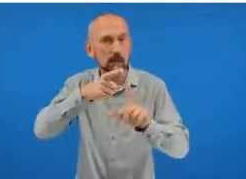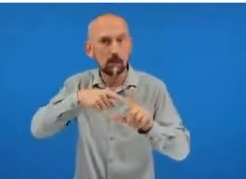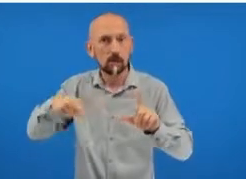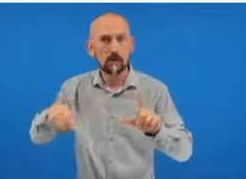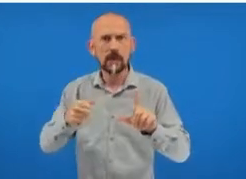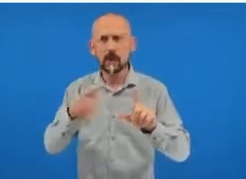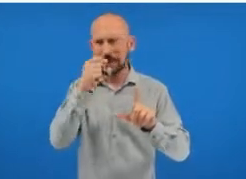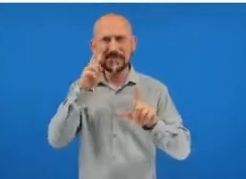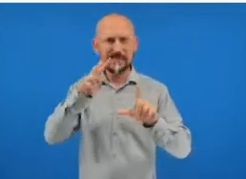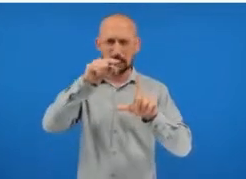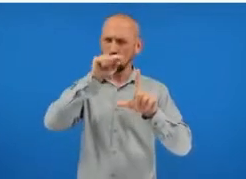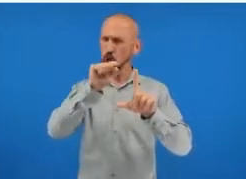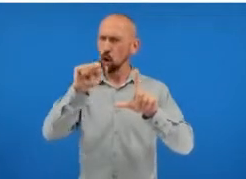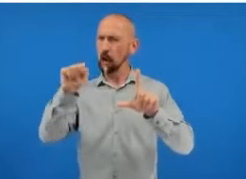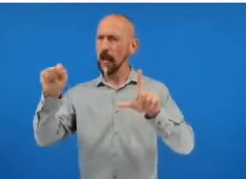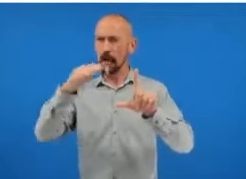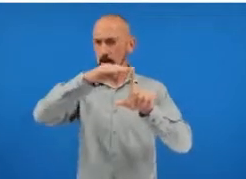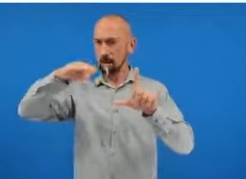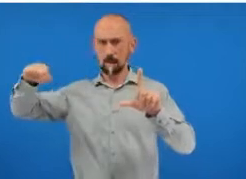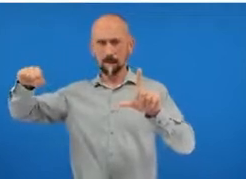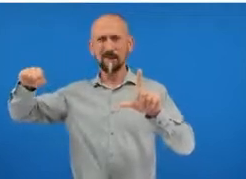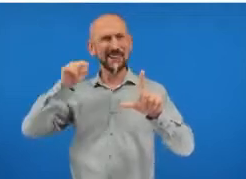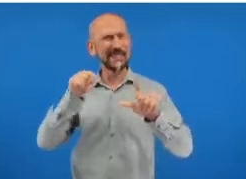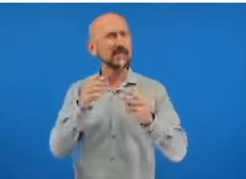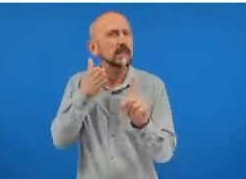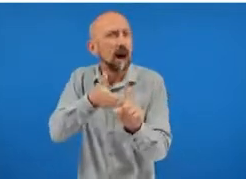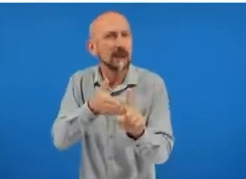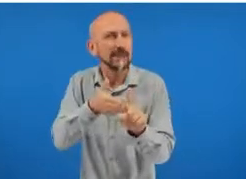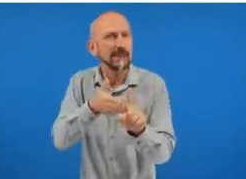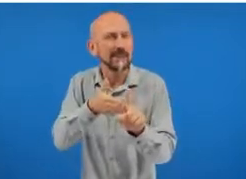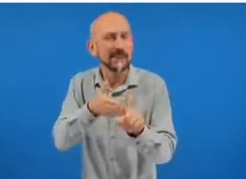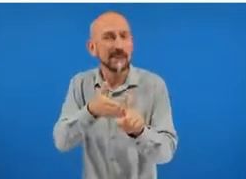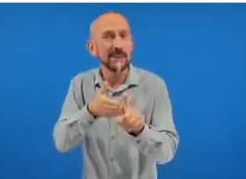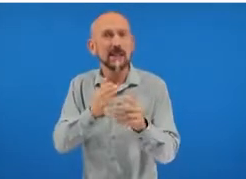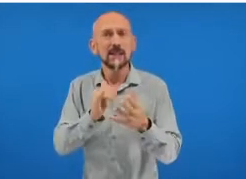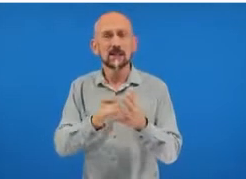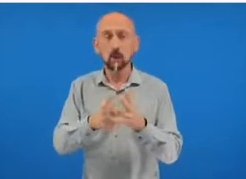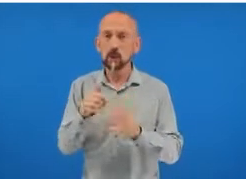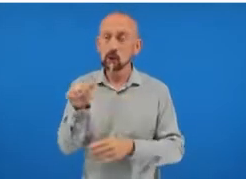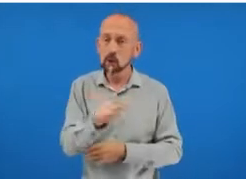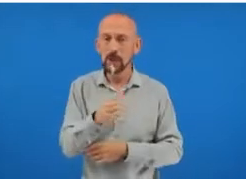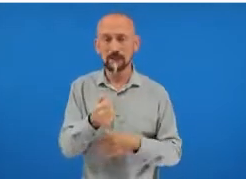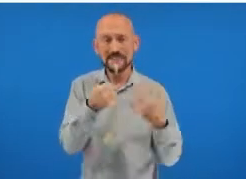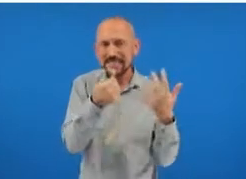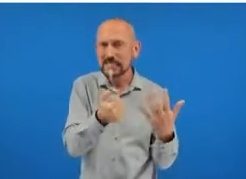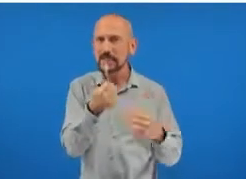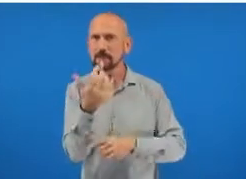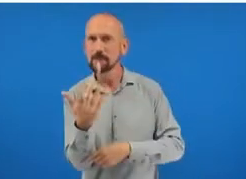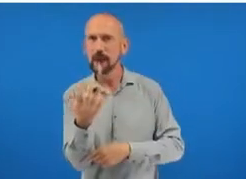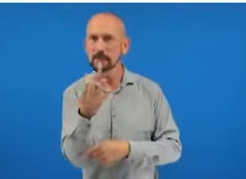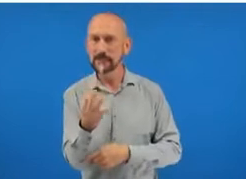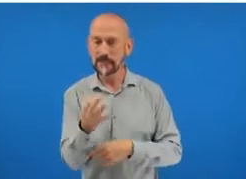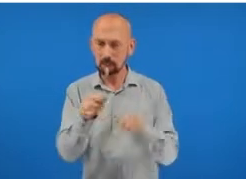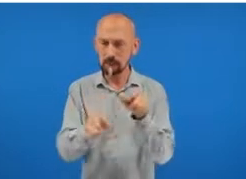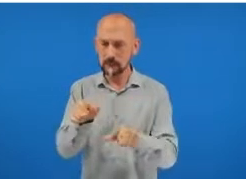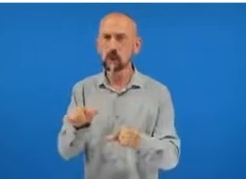line. This is our target. So to have 2 sets of scores for at least 65% of all clients discharged from treatment